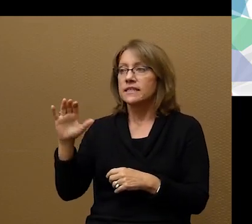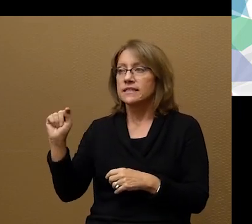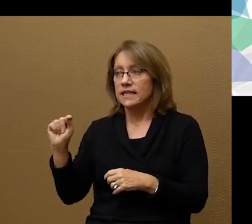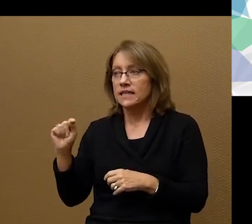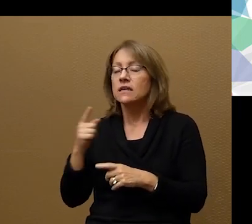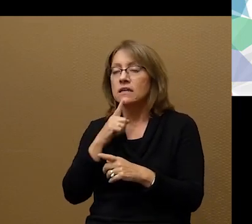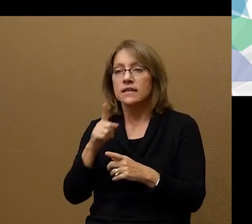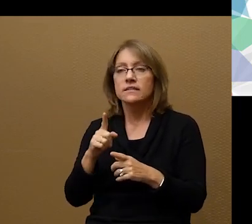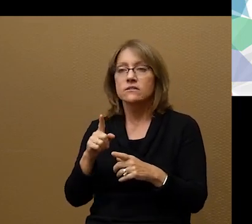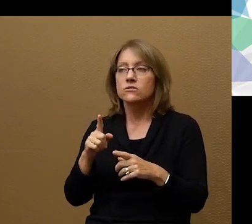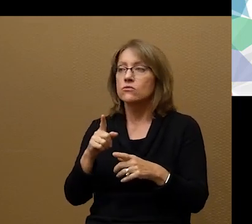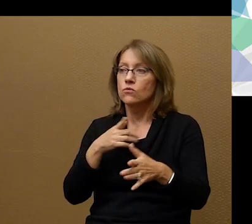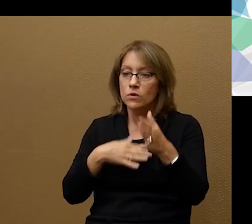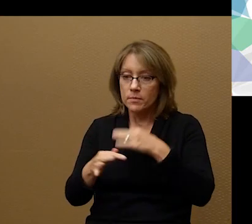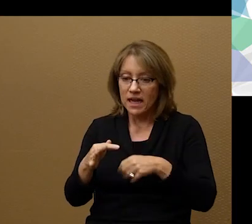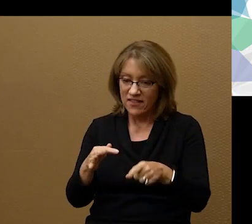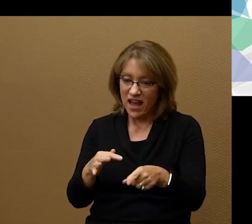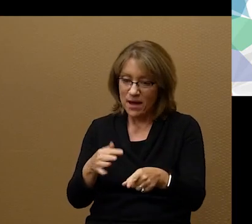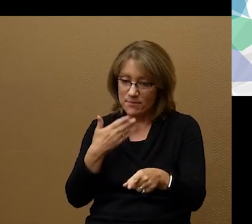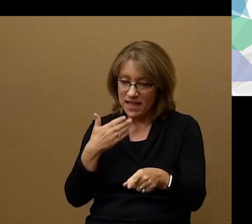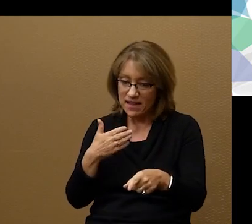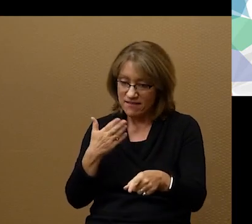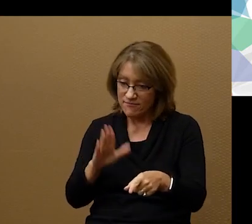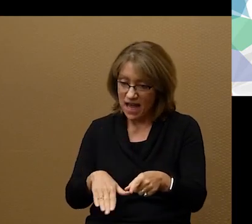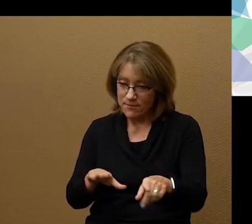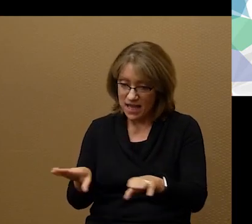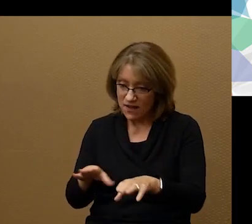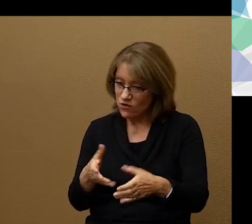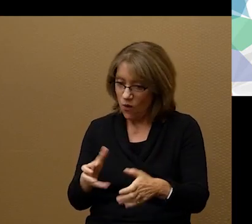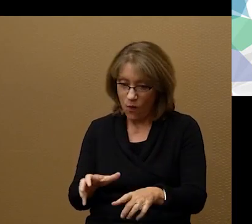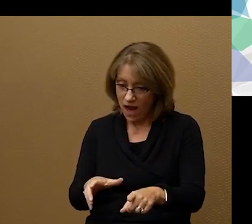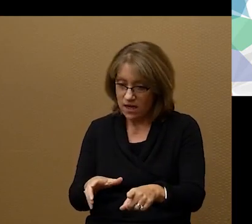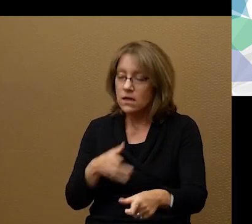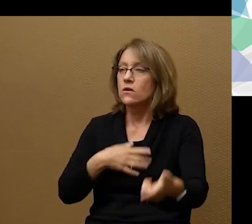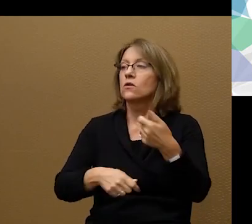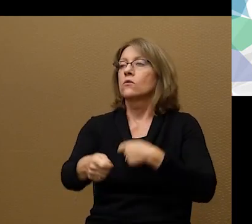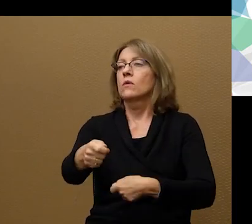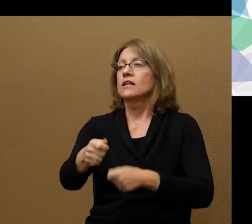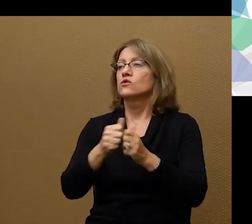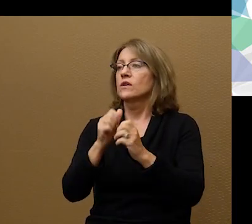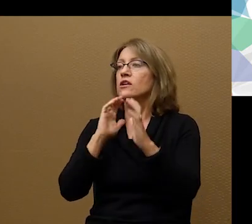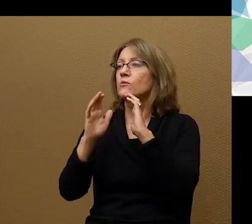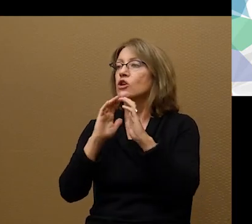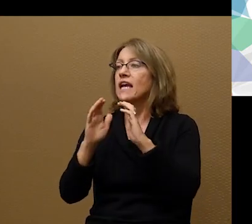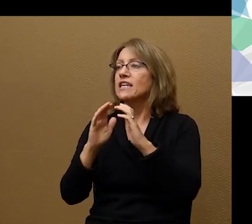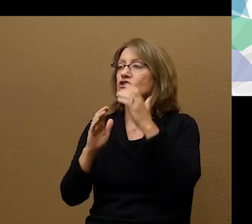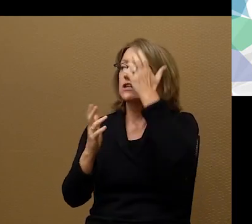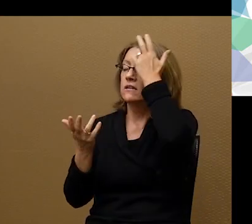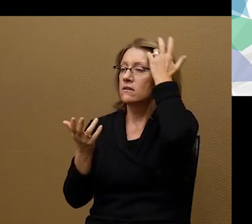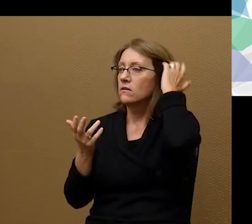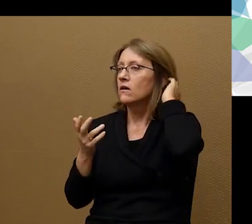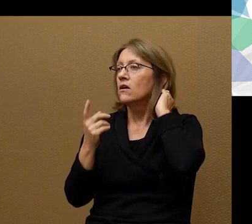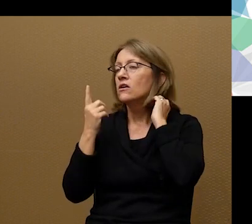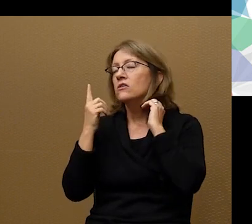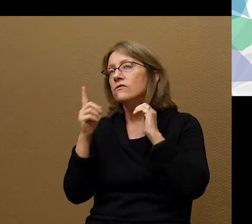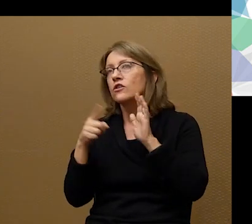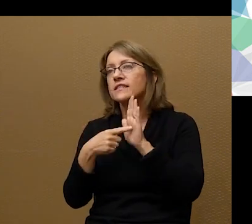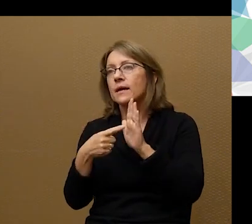that unwanted behavior with a form of communication. So every time, for example, every time